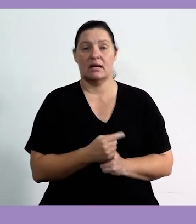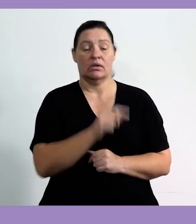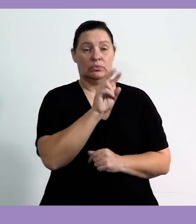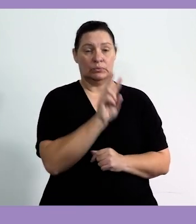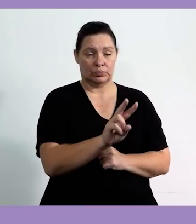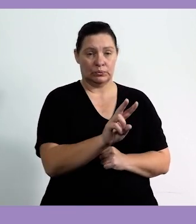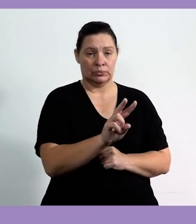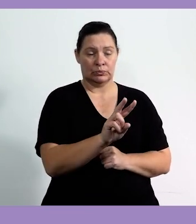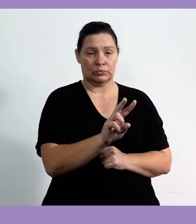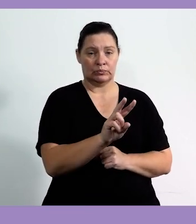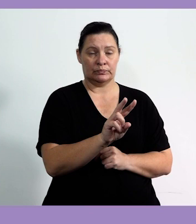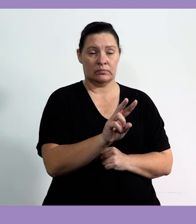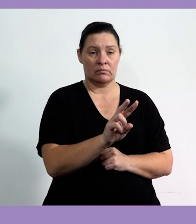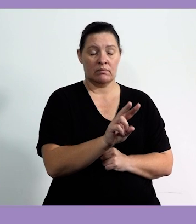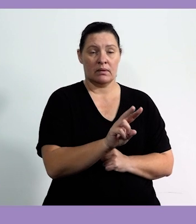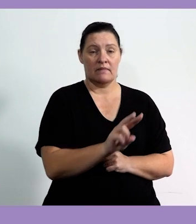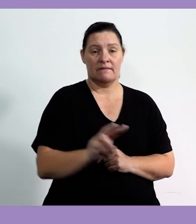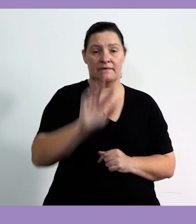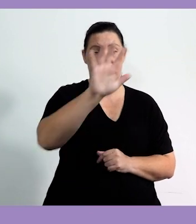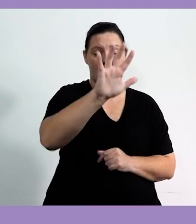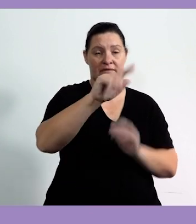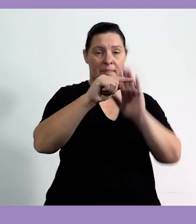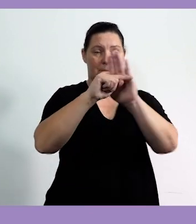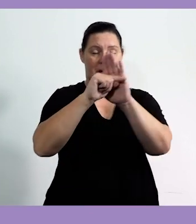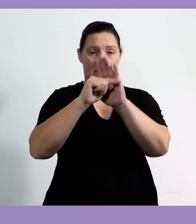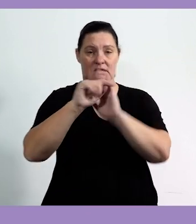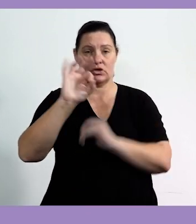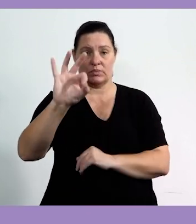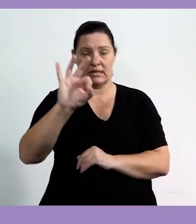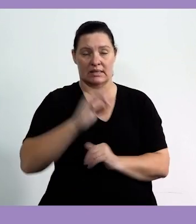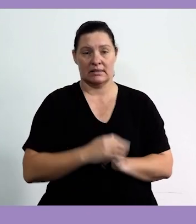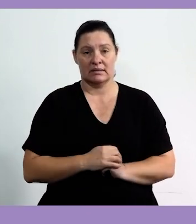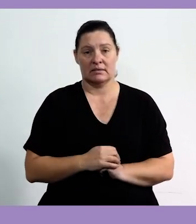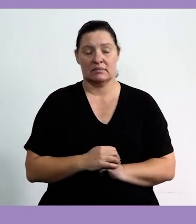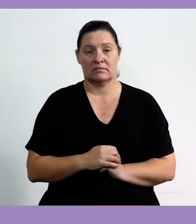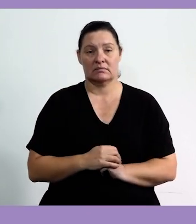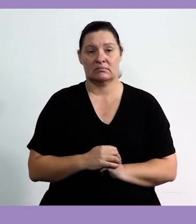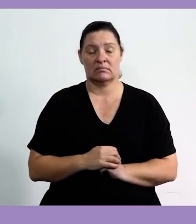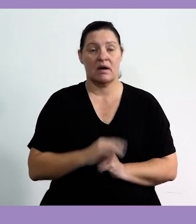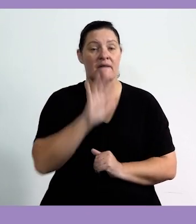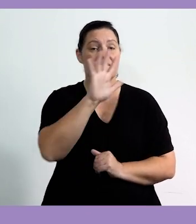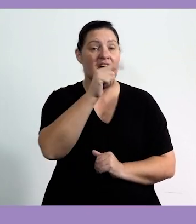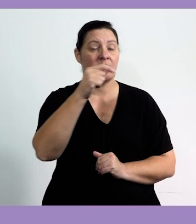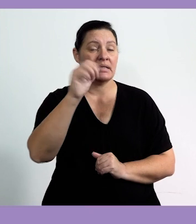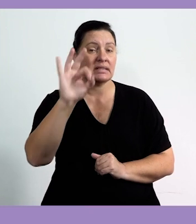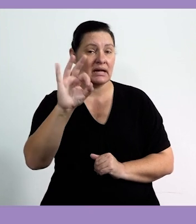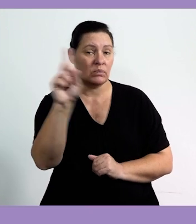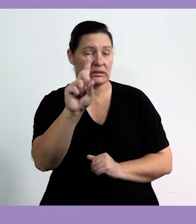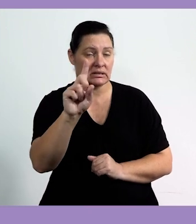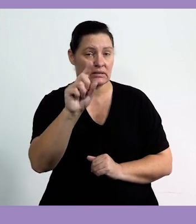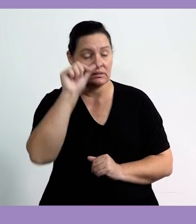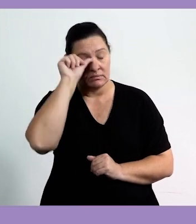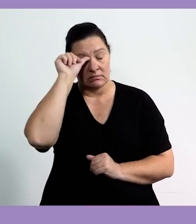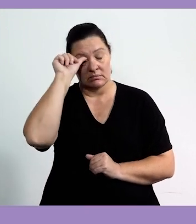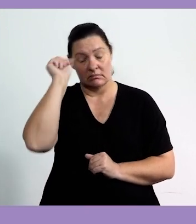say 2 to the exponent 5 minus 3. And what is 5 minus 3?